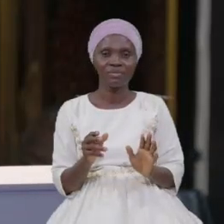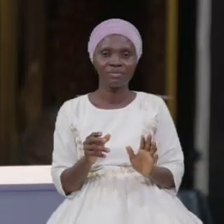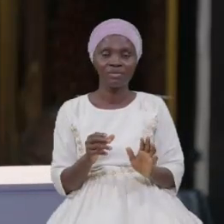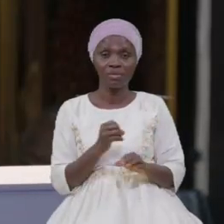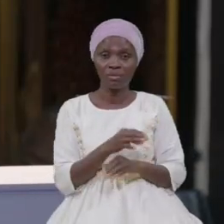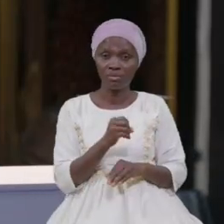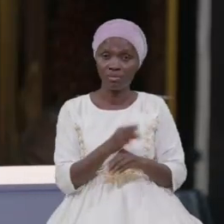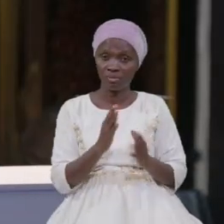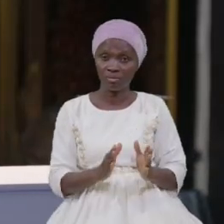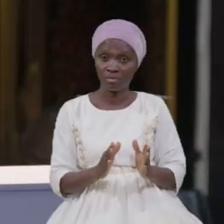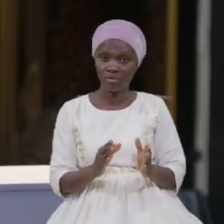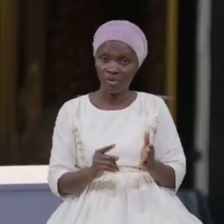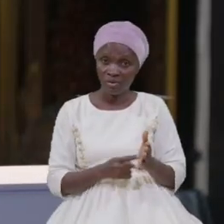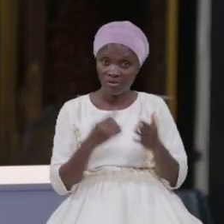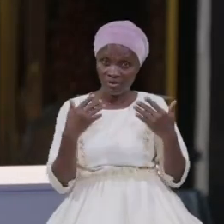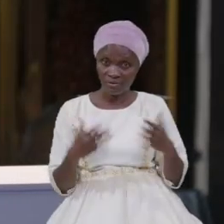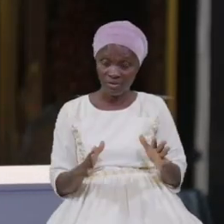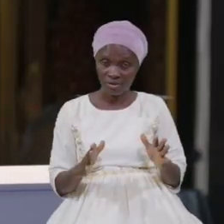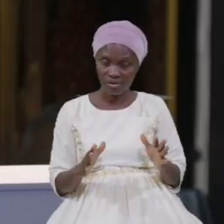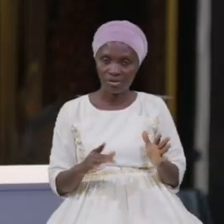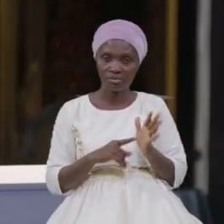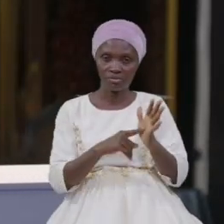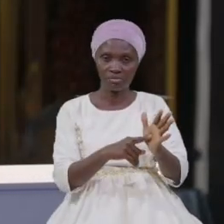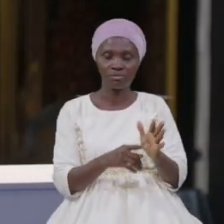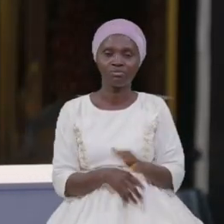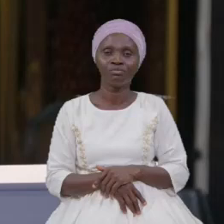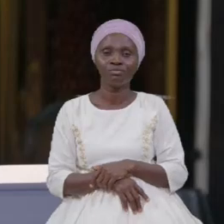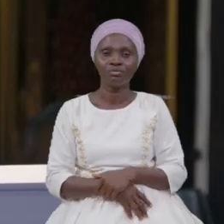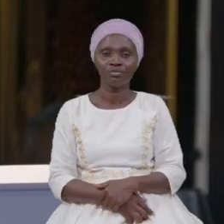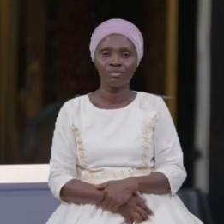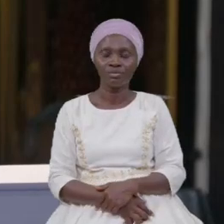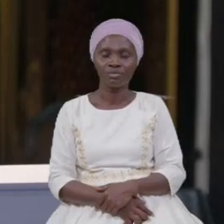let me see your flag or whatever you are waving.